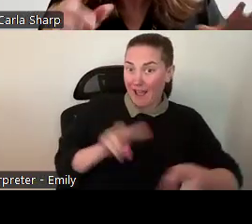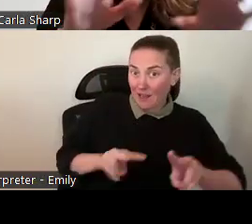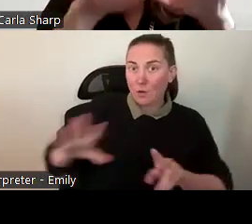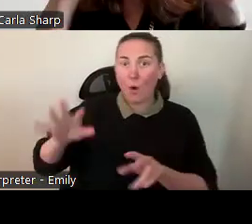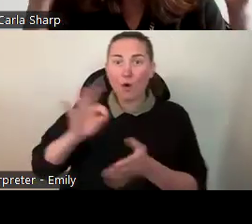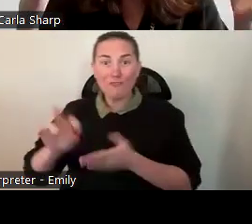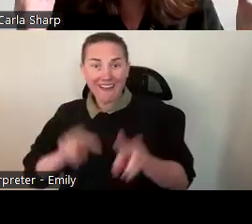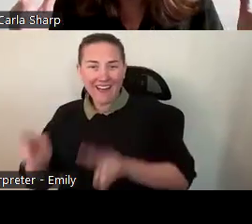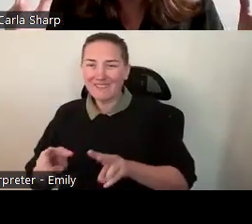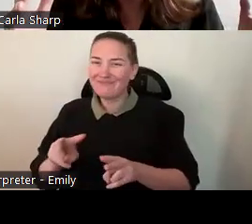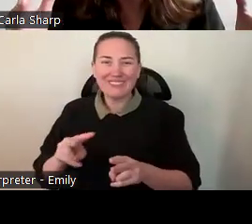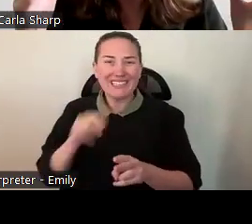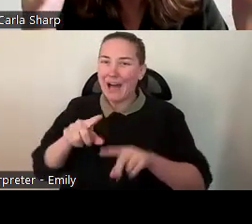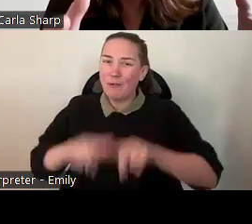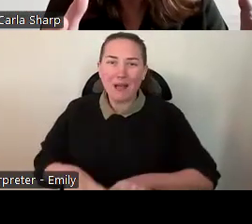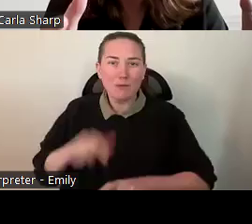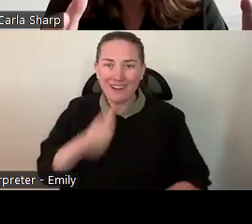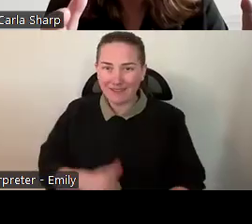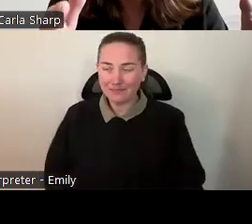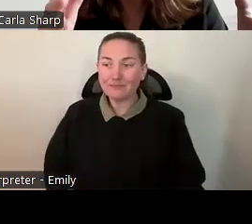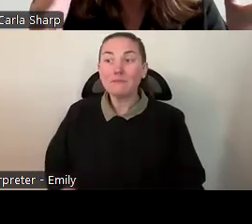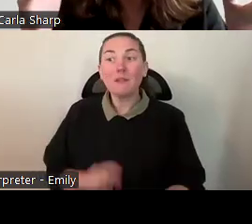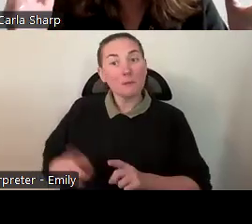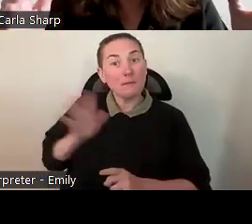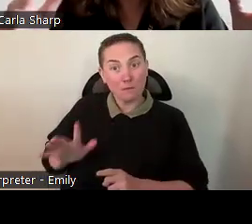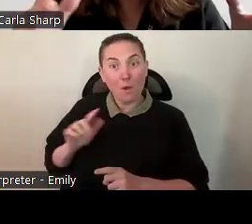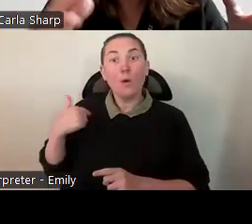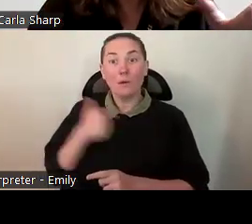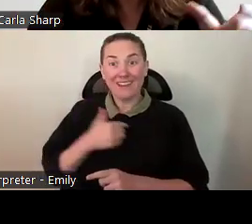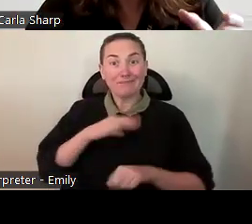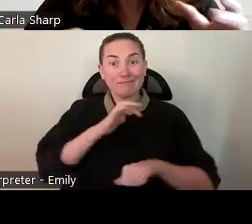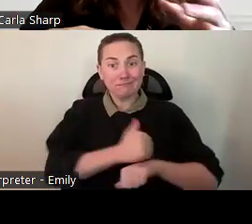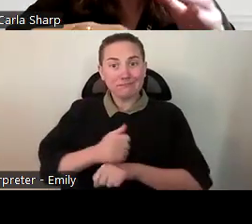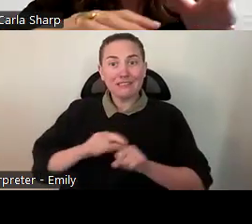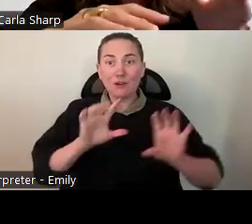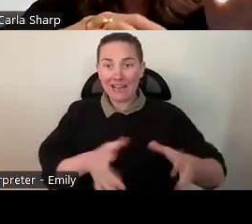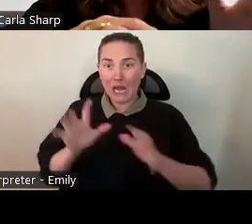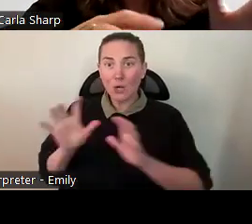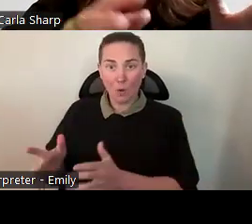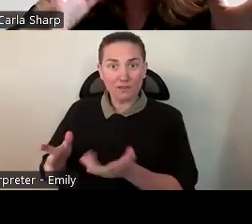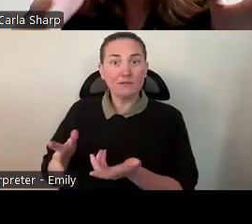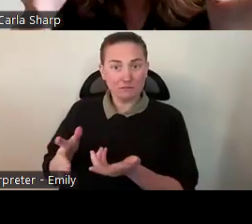However, because we were boxing disorders into categories, we then started to do